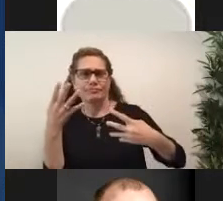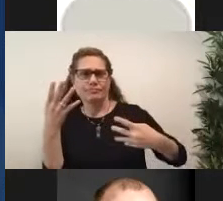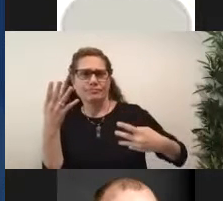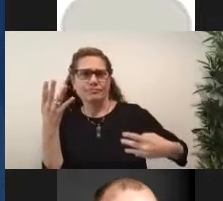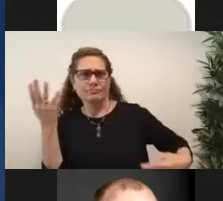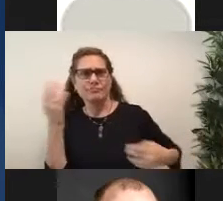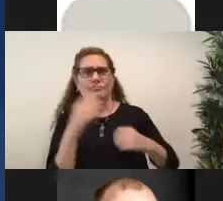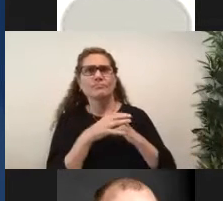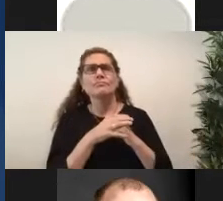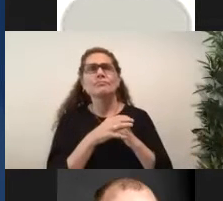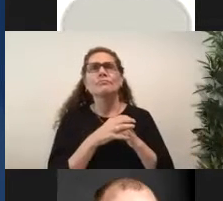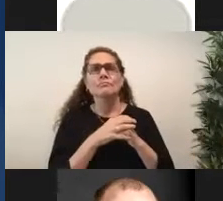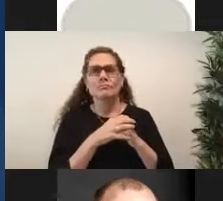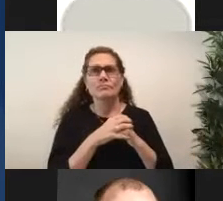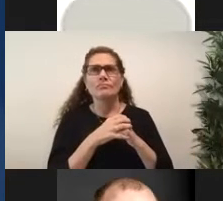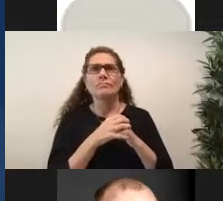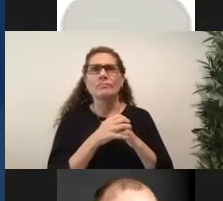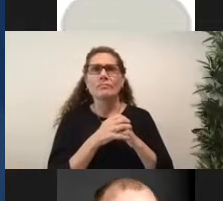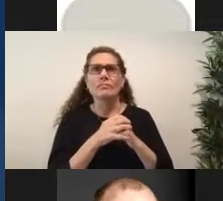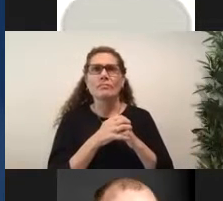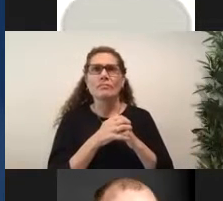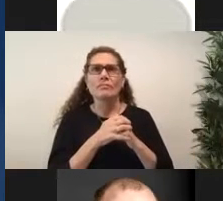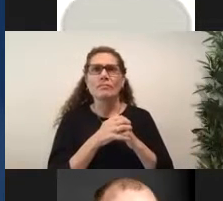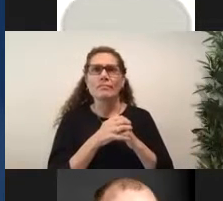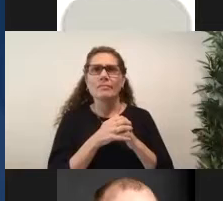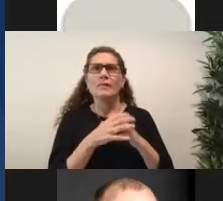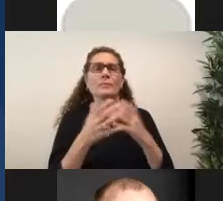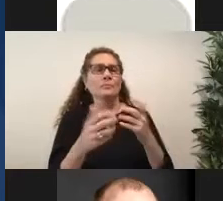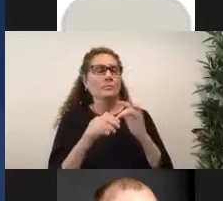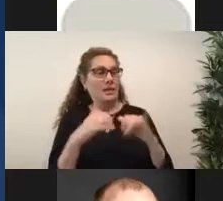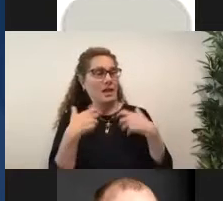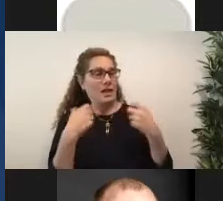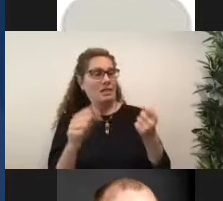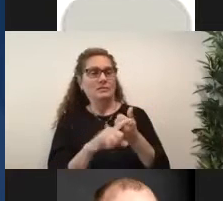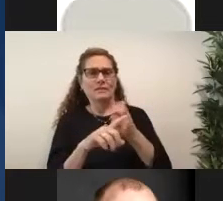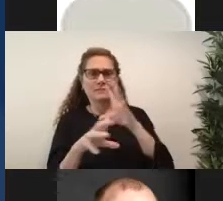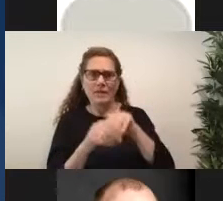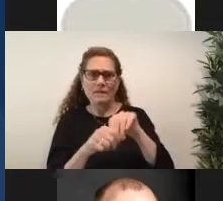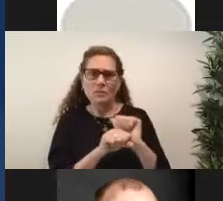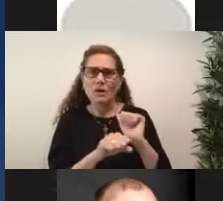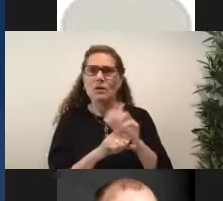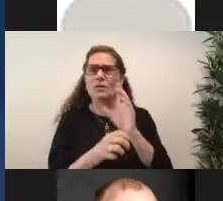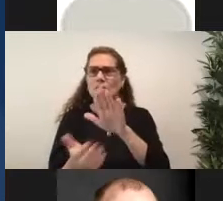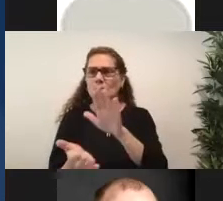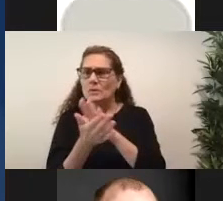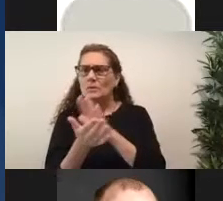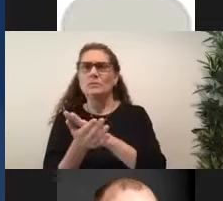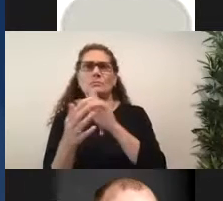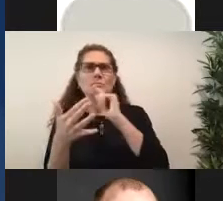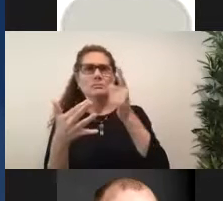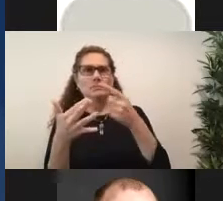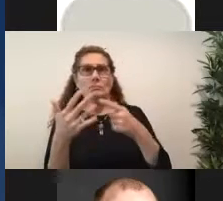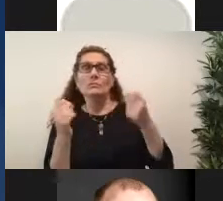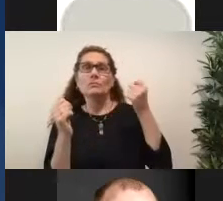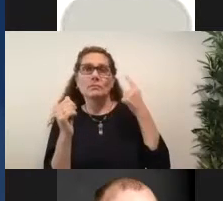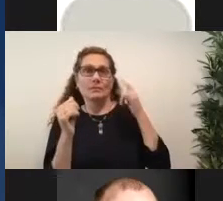And health insurance is one of the tools to keep us there. Health insurance and the various options are confusing, but free confidential help is